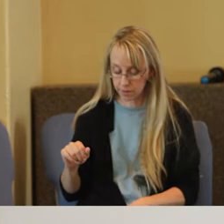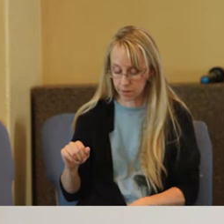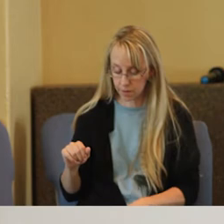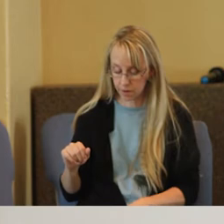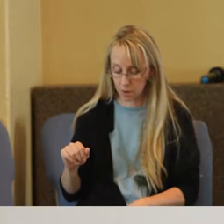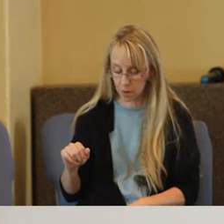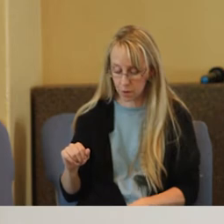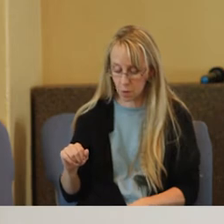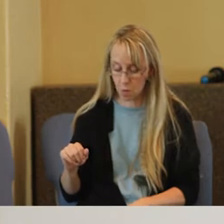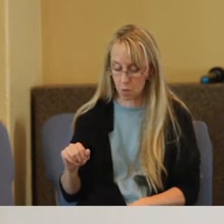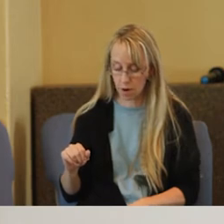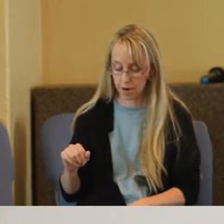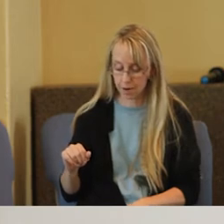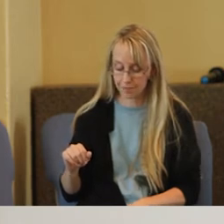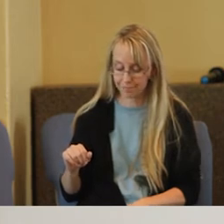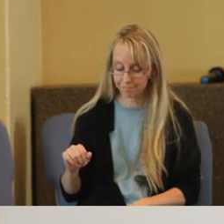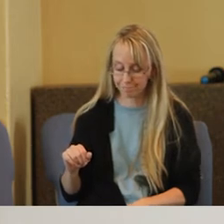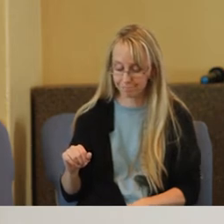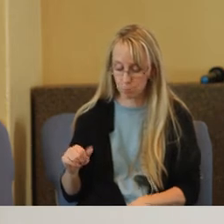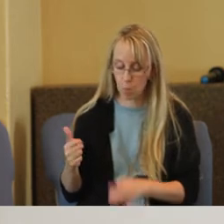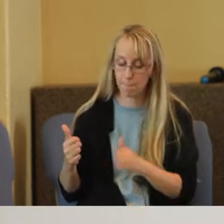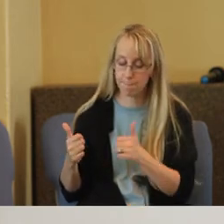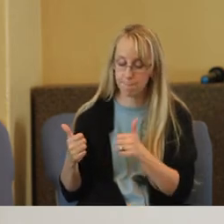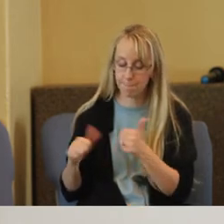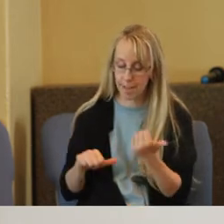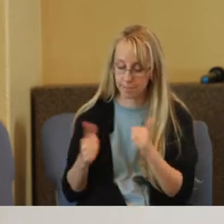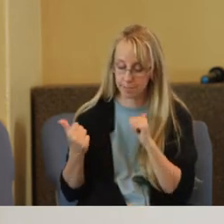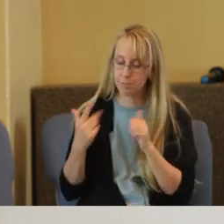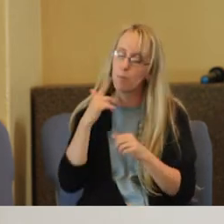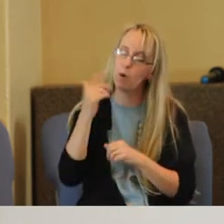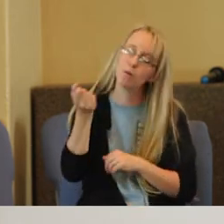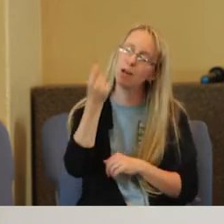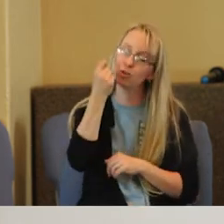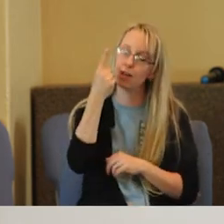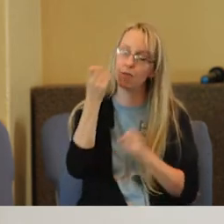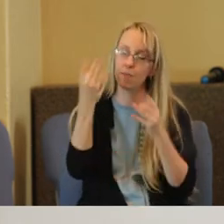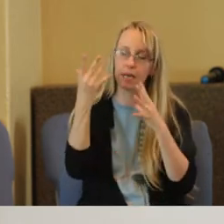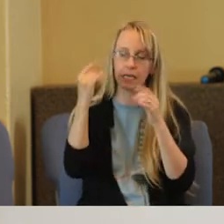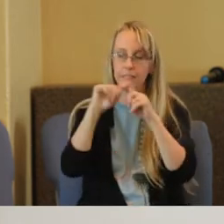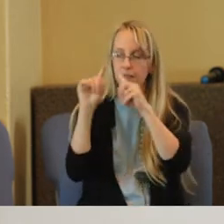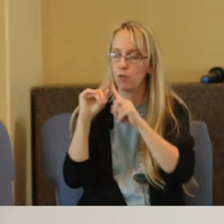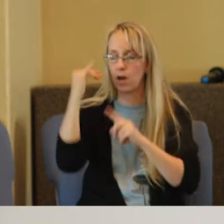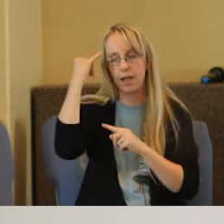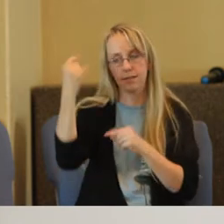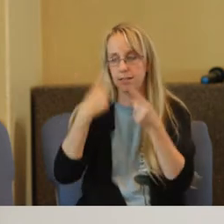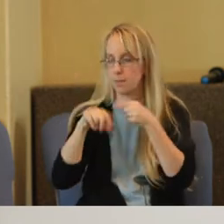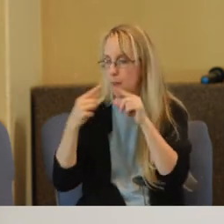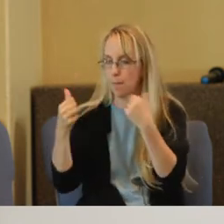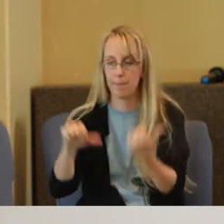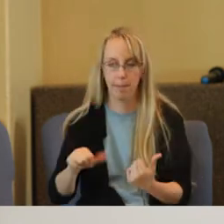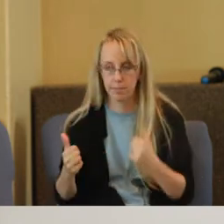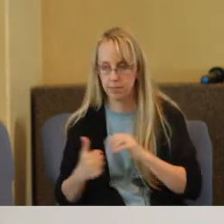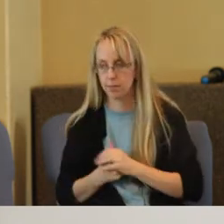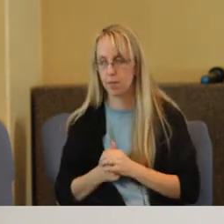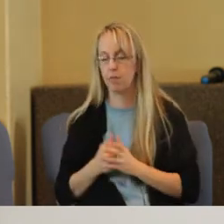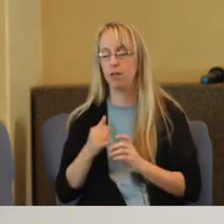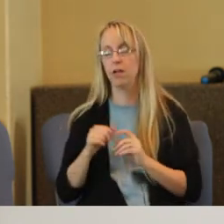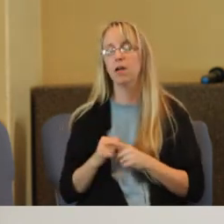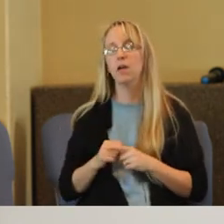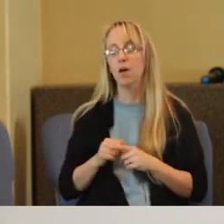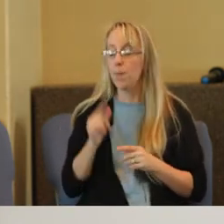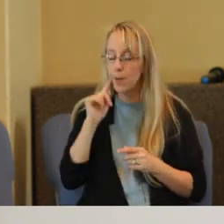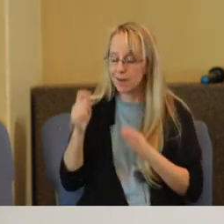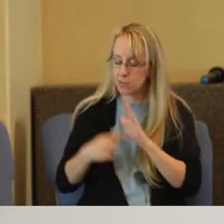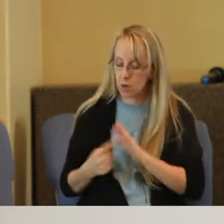there's so many different theologies on baptism. But there's something I noticed in this text